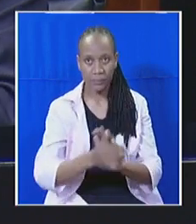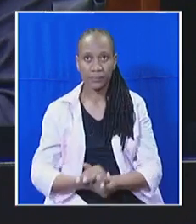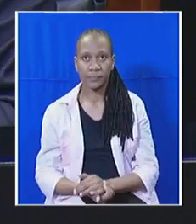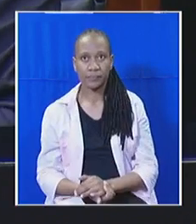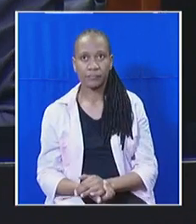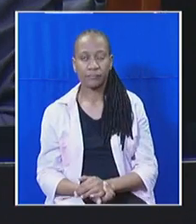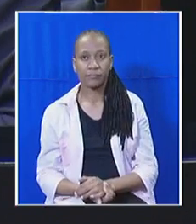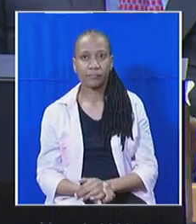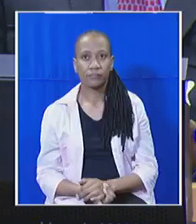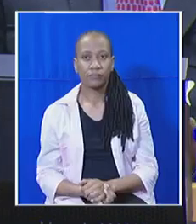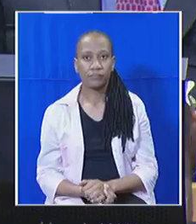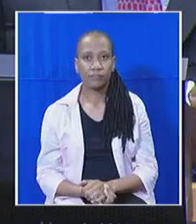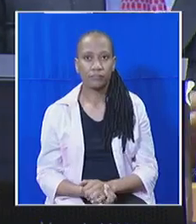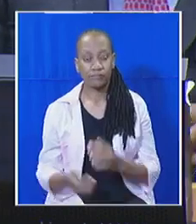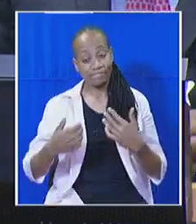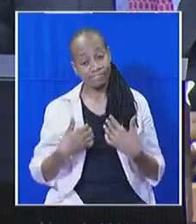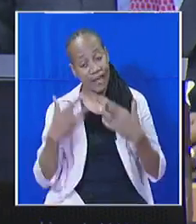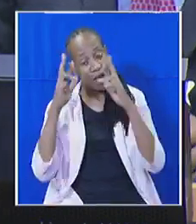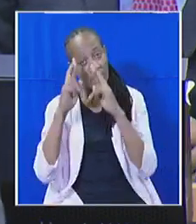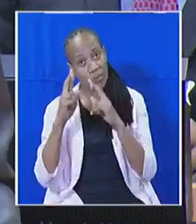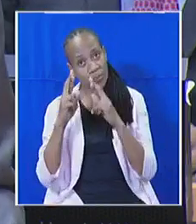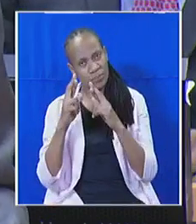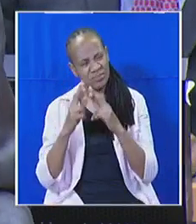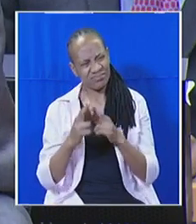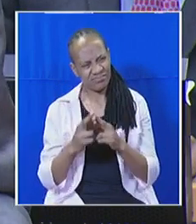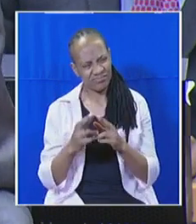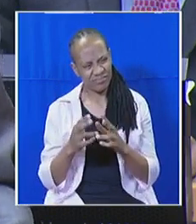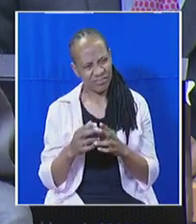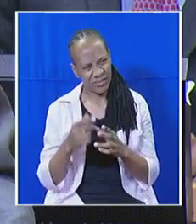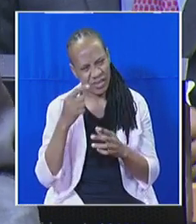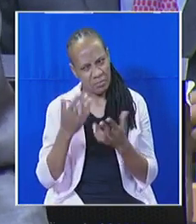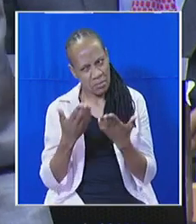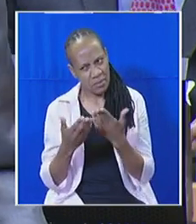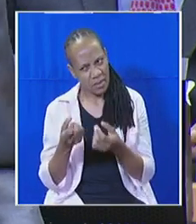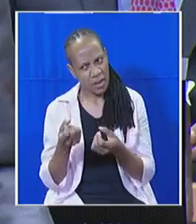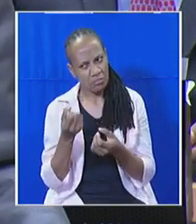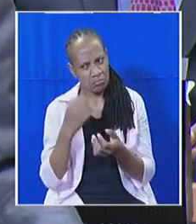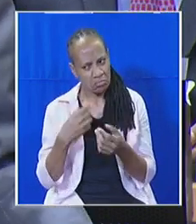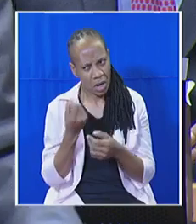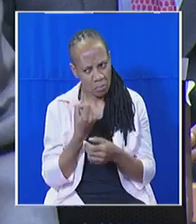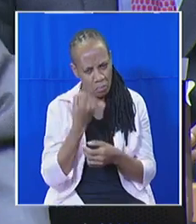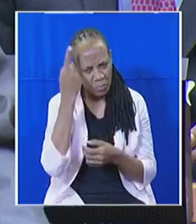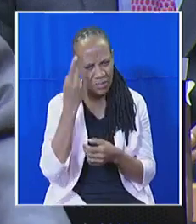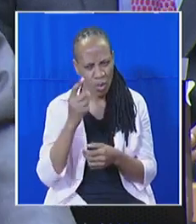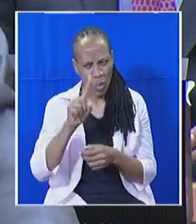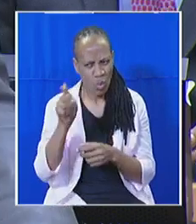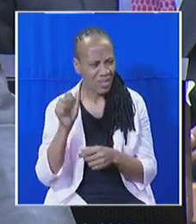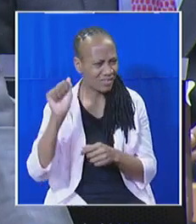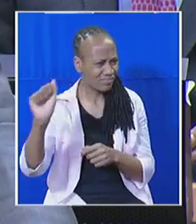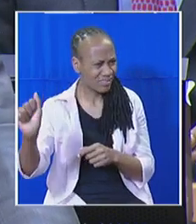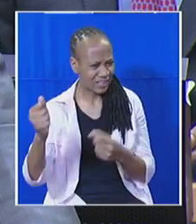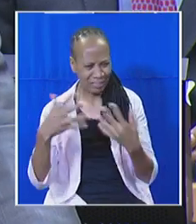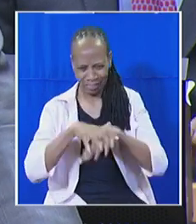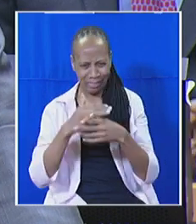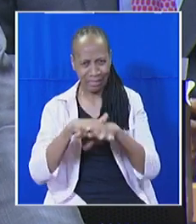Speaker, I hope, I wish I understood that question because it's so muddled and mixed up. He's mixing up a